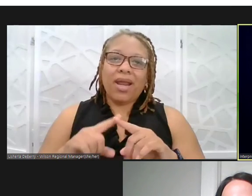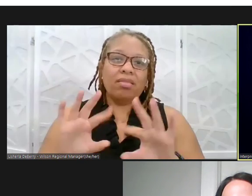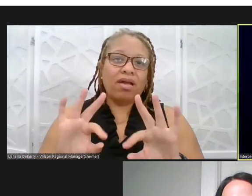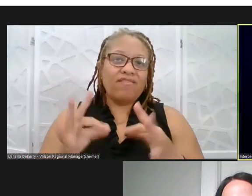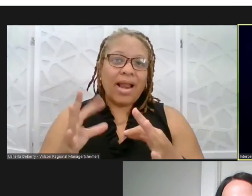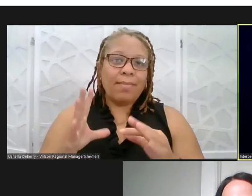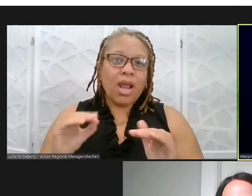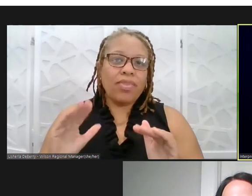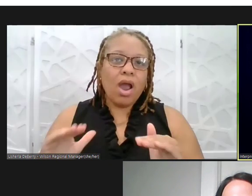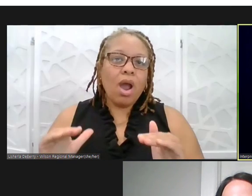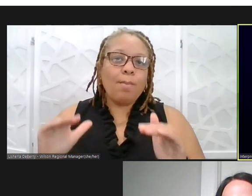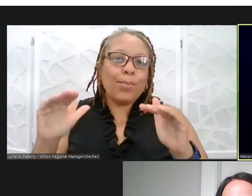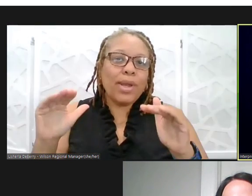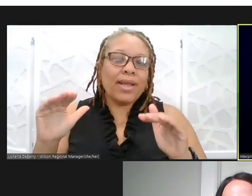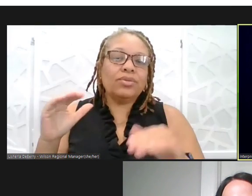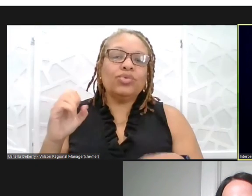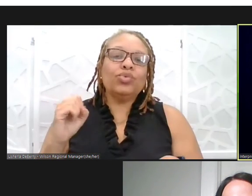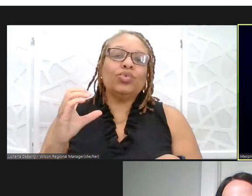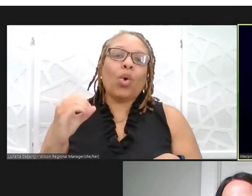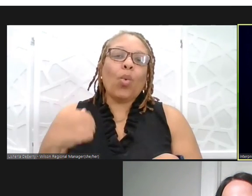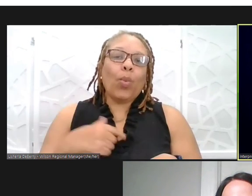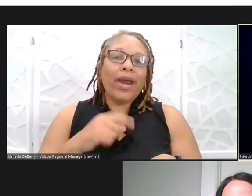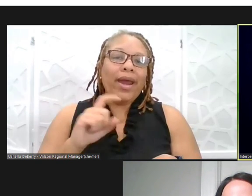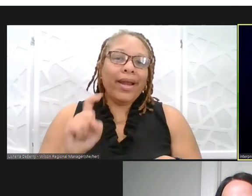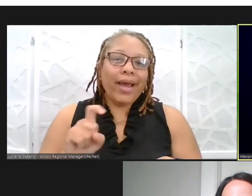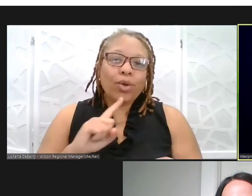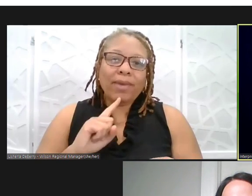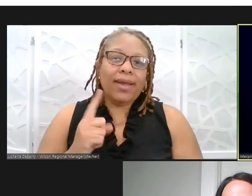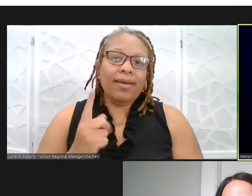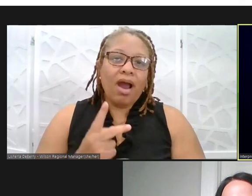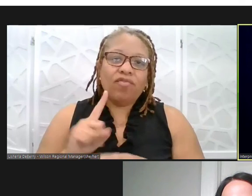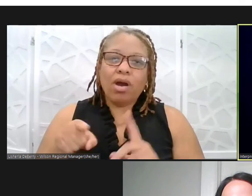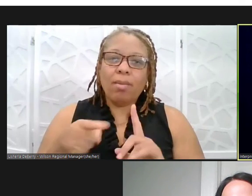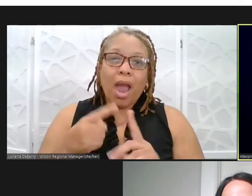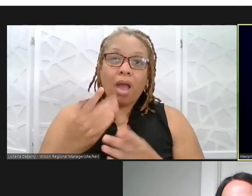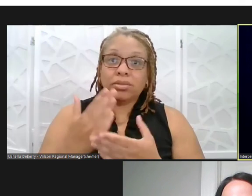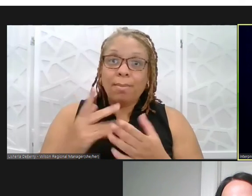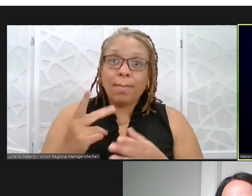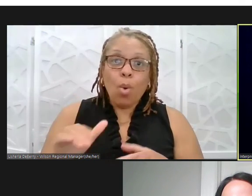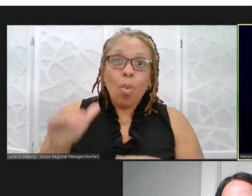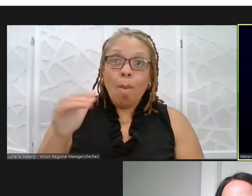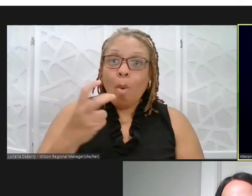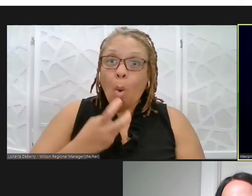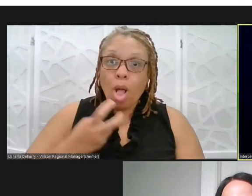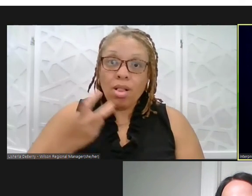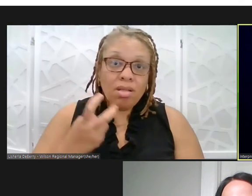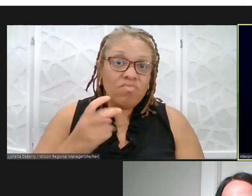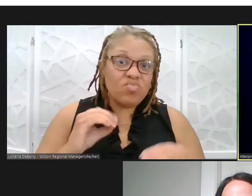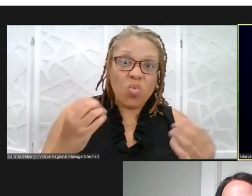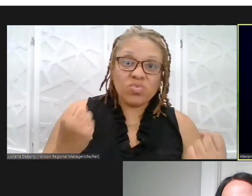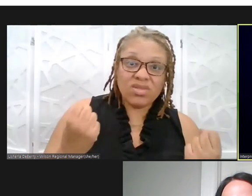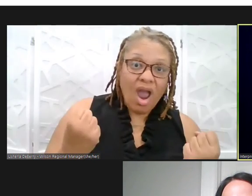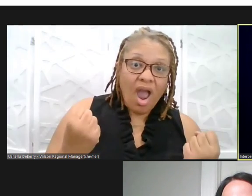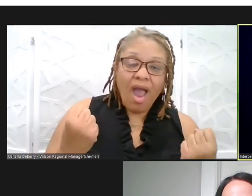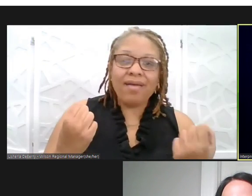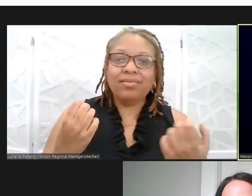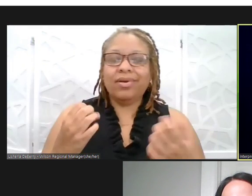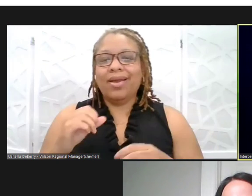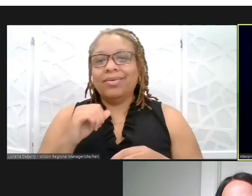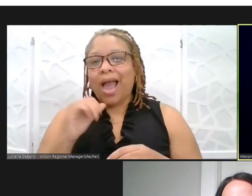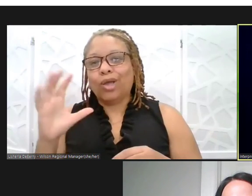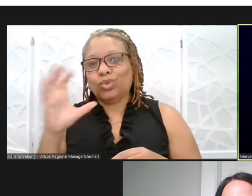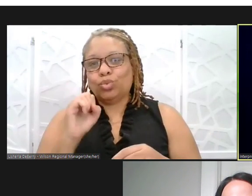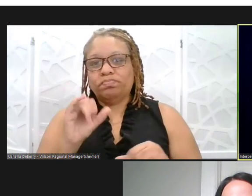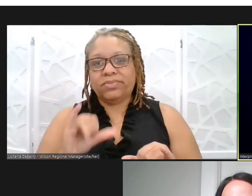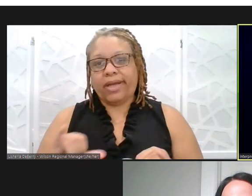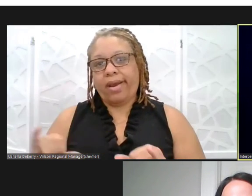type of life-changing event. It just depends on how their family has decided to raise that child. Like I said,